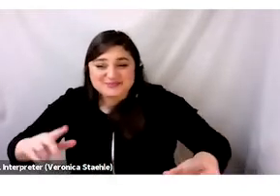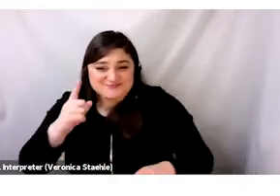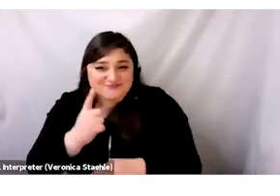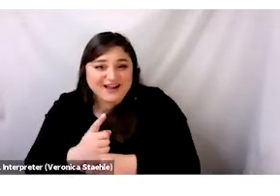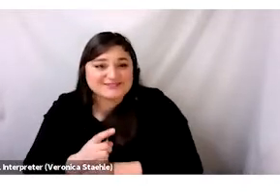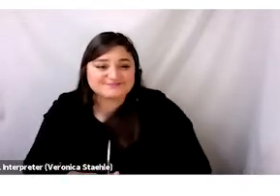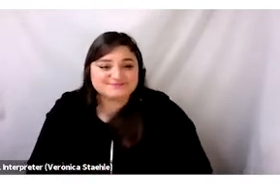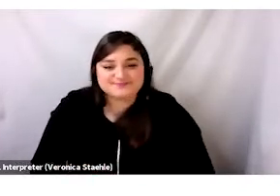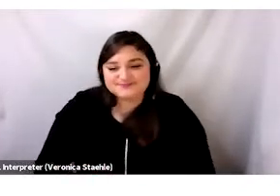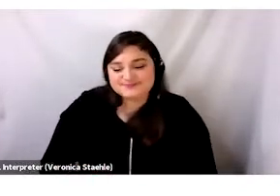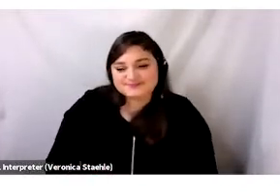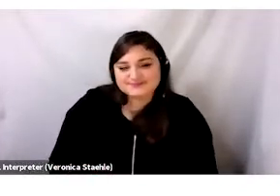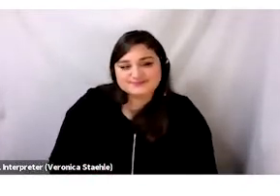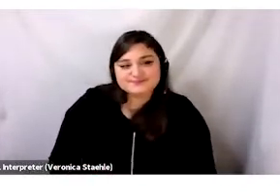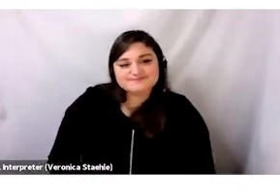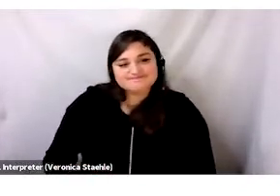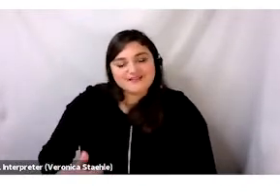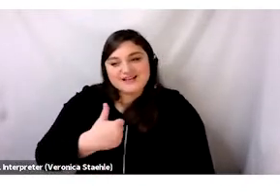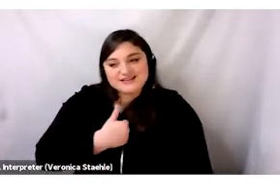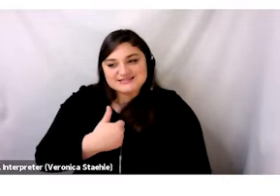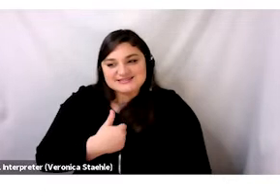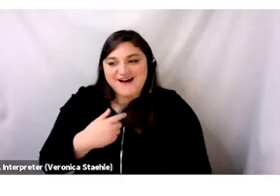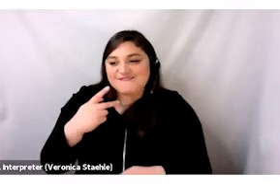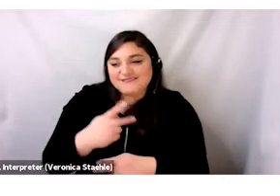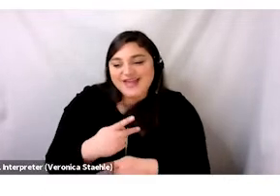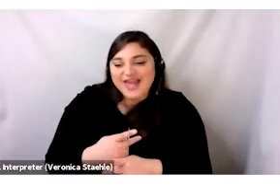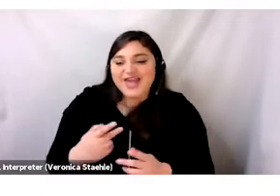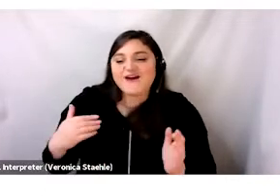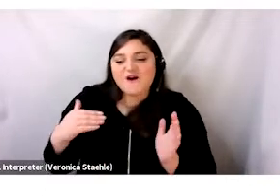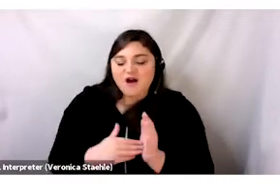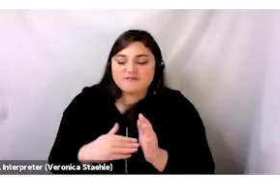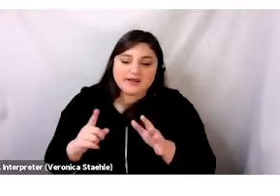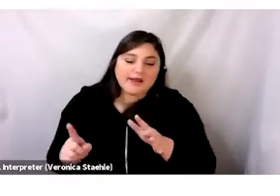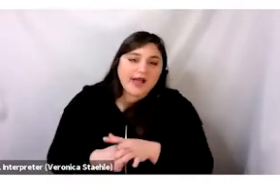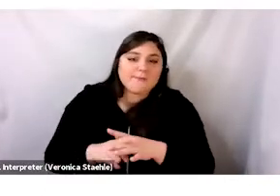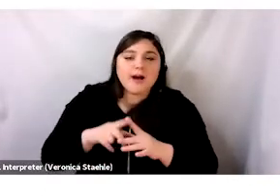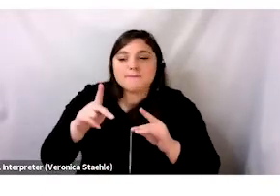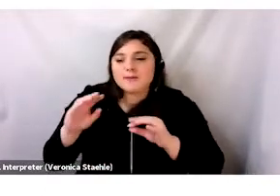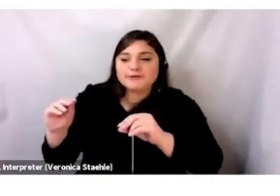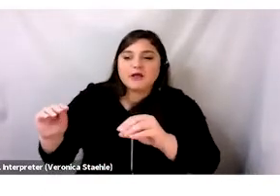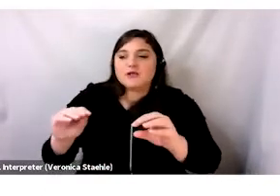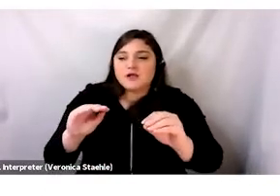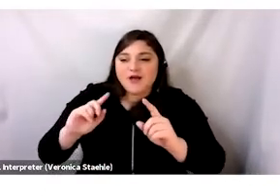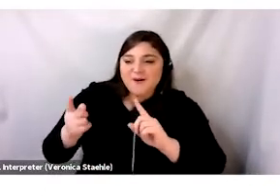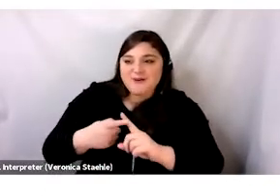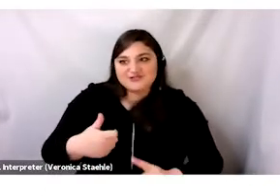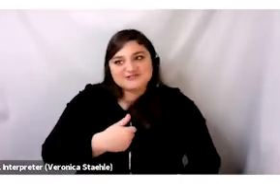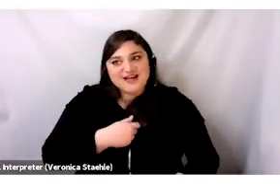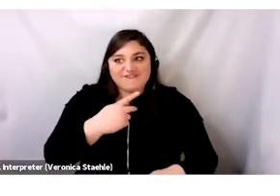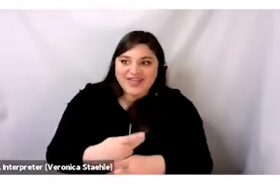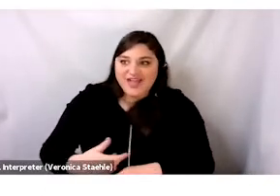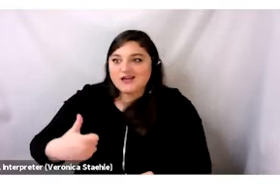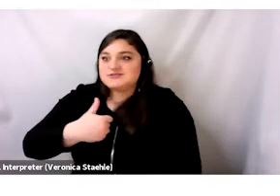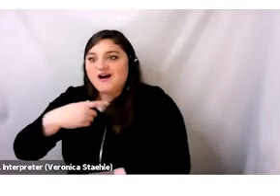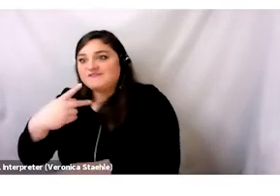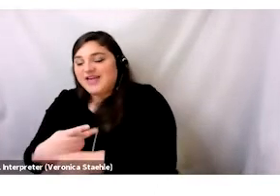Self-care is, it's a big buzzword. It has been a big buzzword for the last few years. I see a lot of